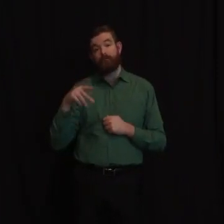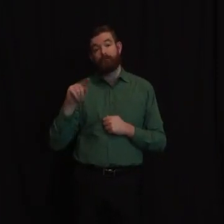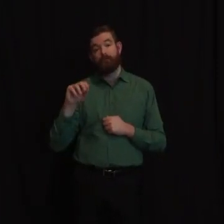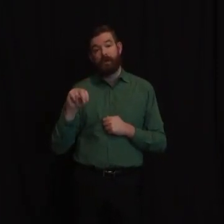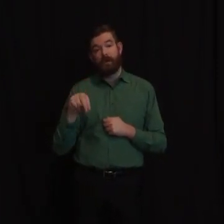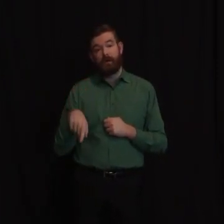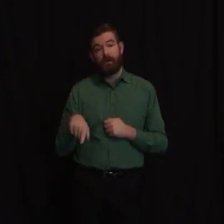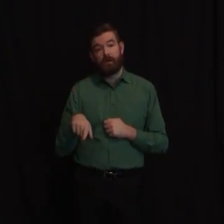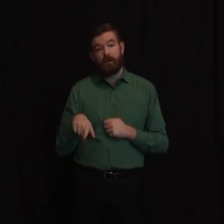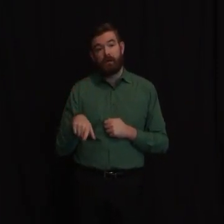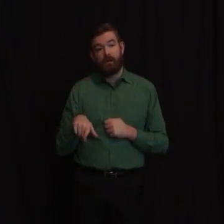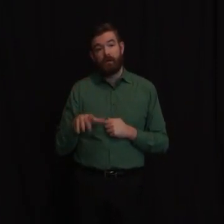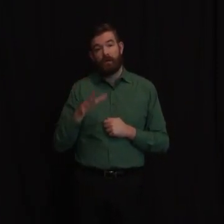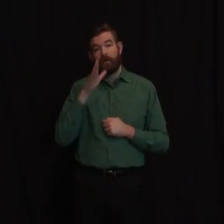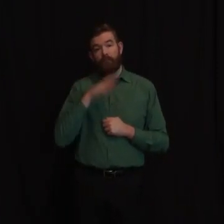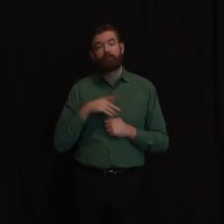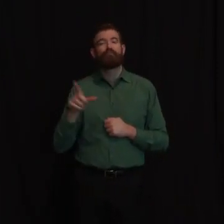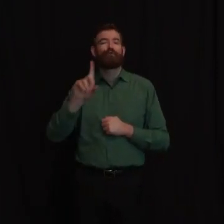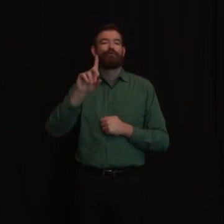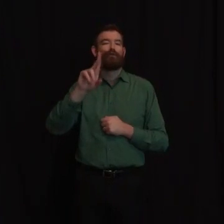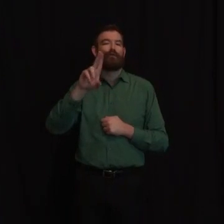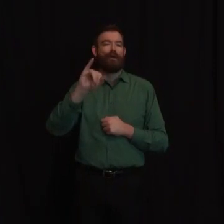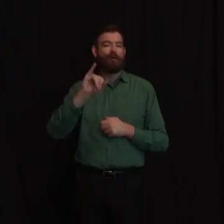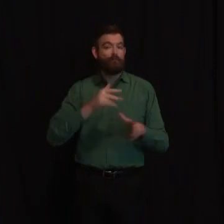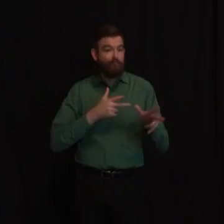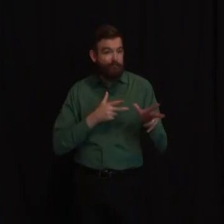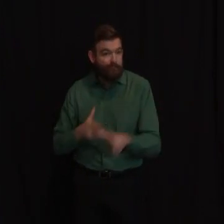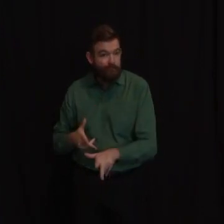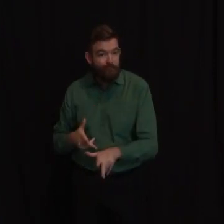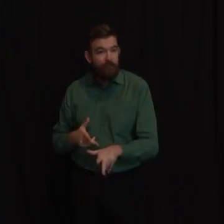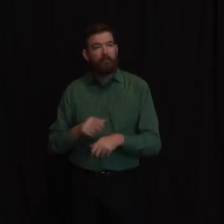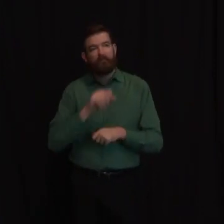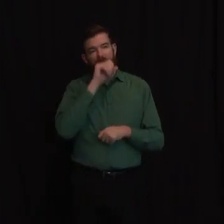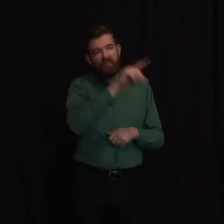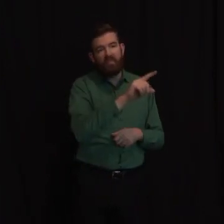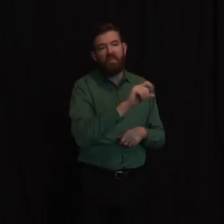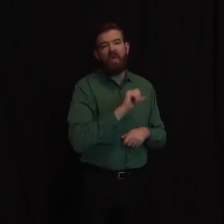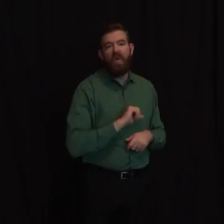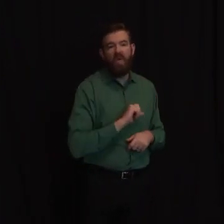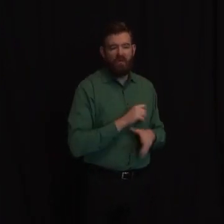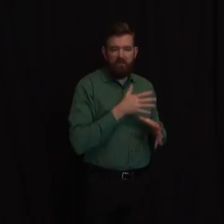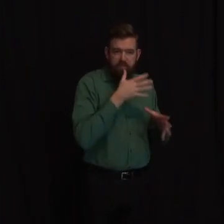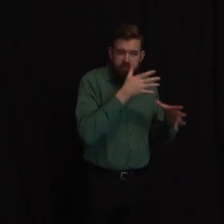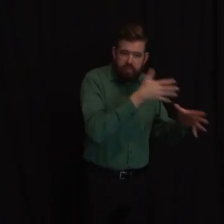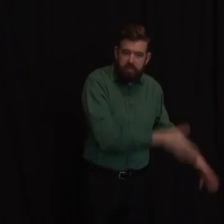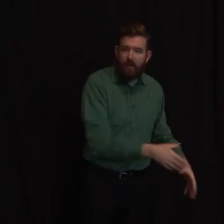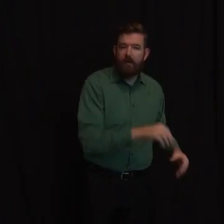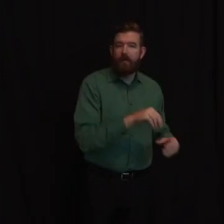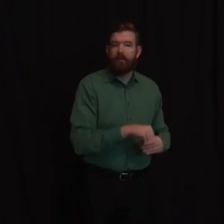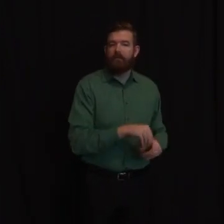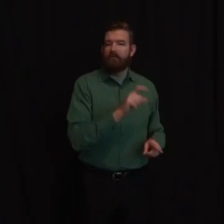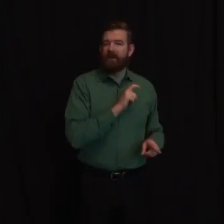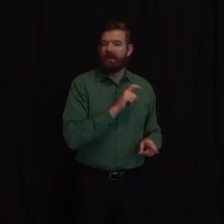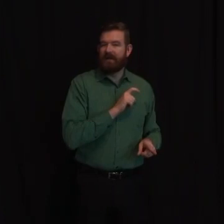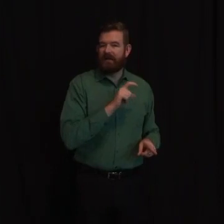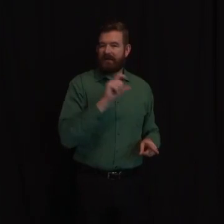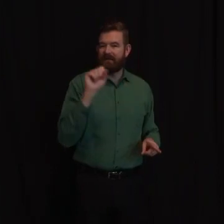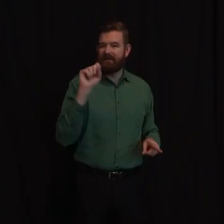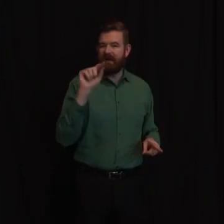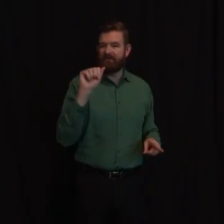was uncooperative, spit, cough, vomited at the station, and while the trooper was escorting her to